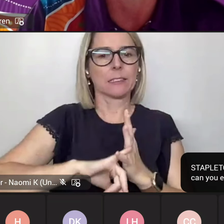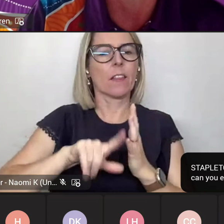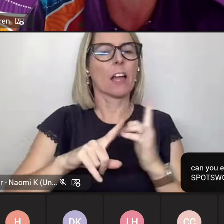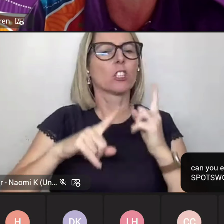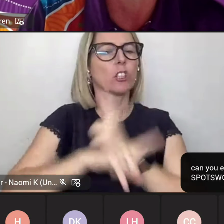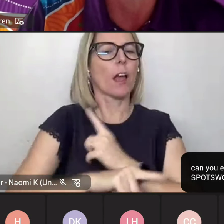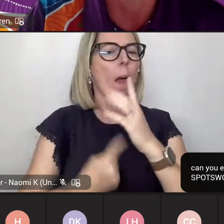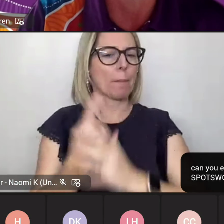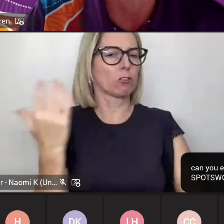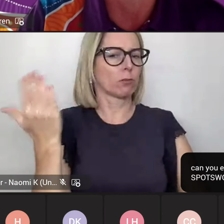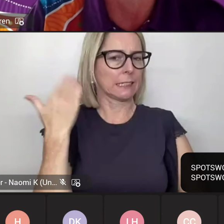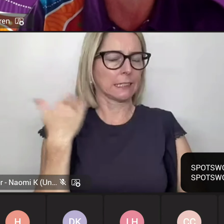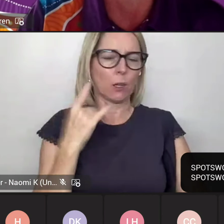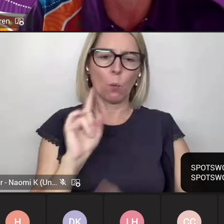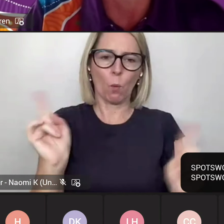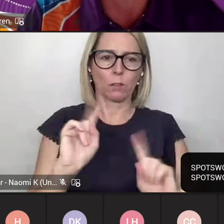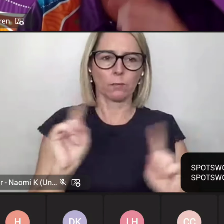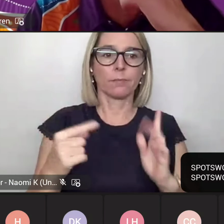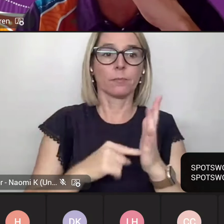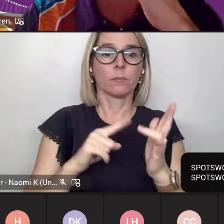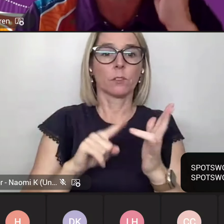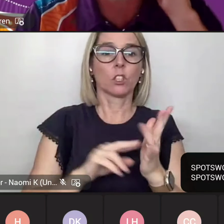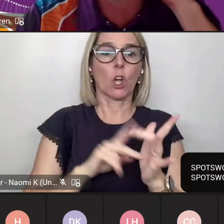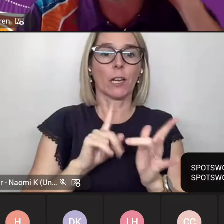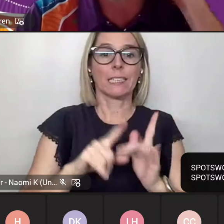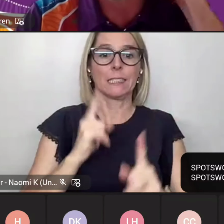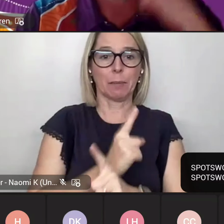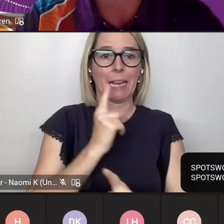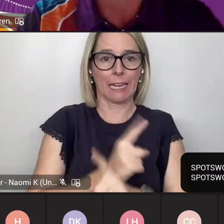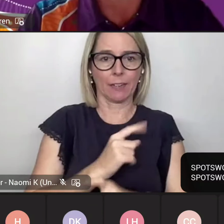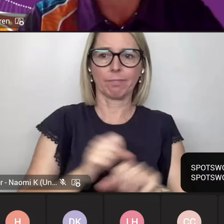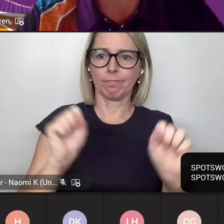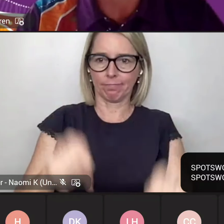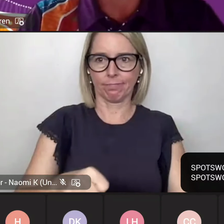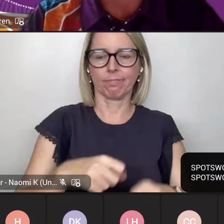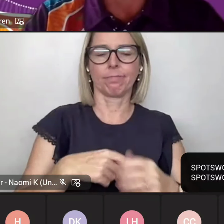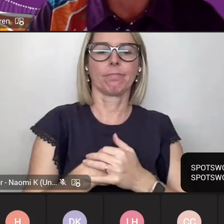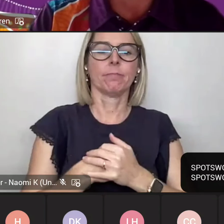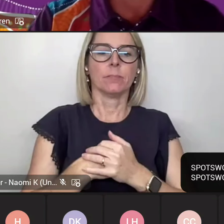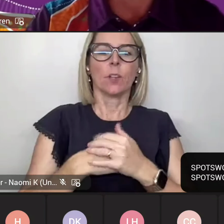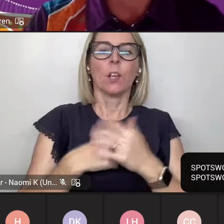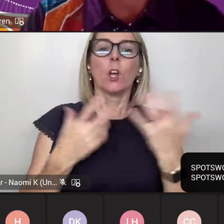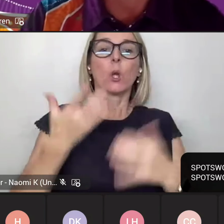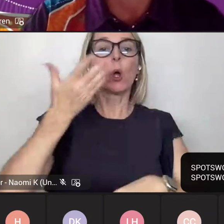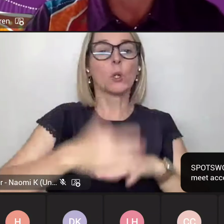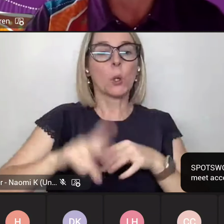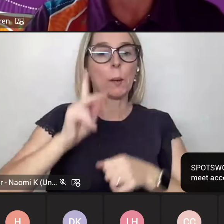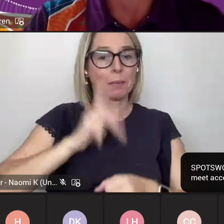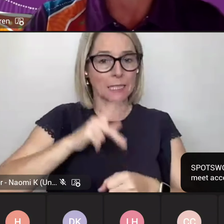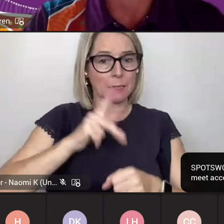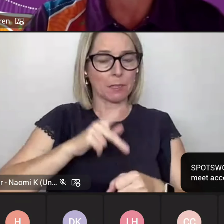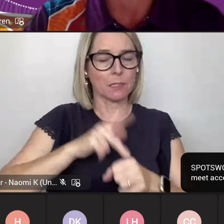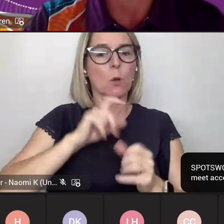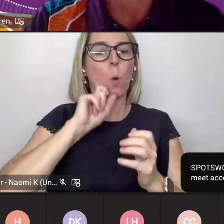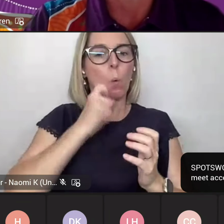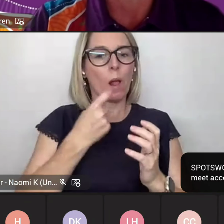Thanks, Darren. Sure, Tony speaking. So new participants will be informed if they meet access